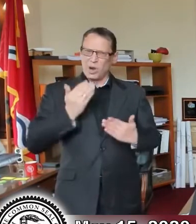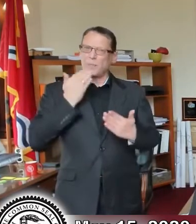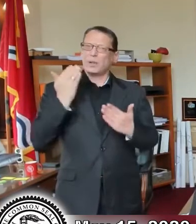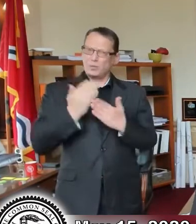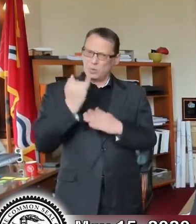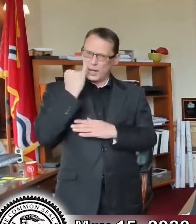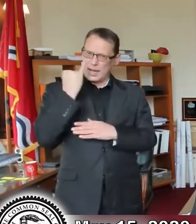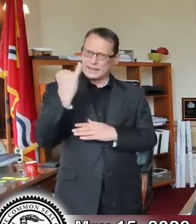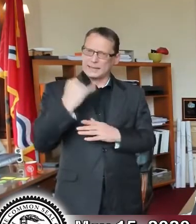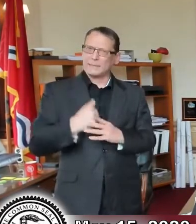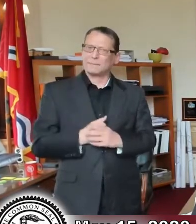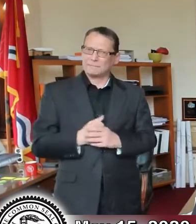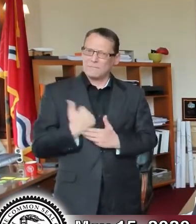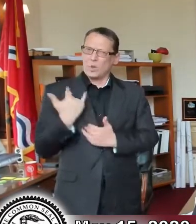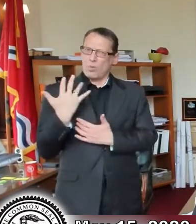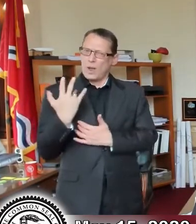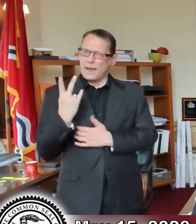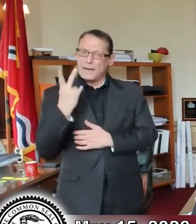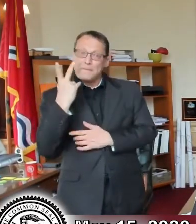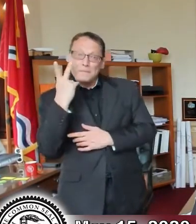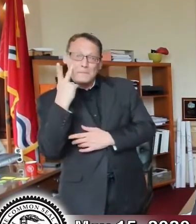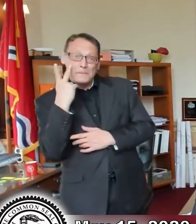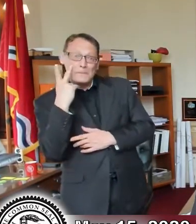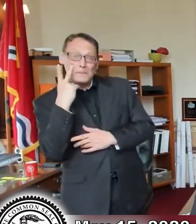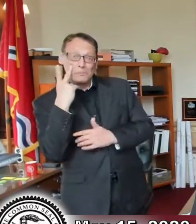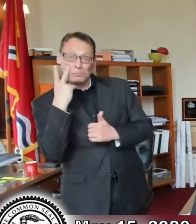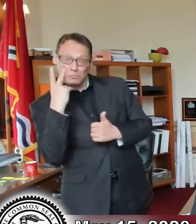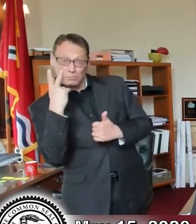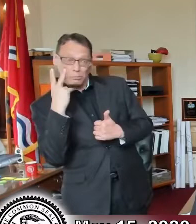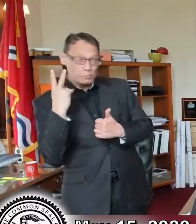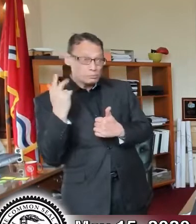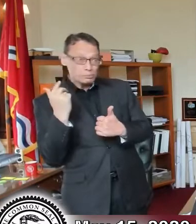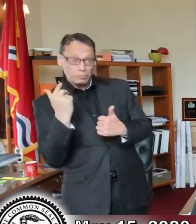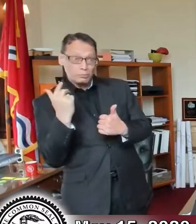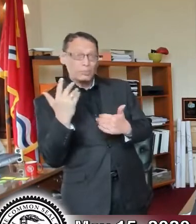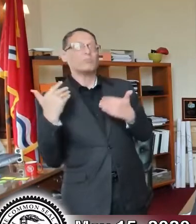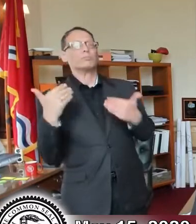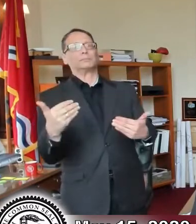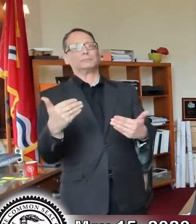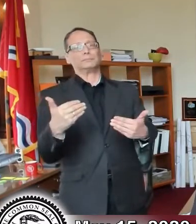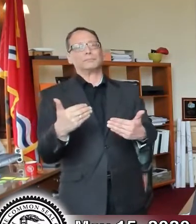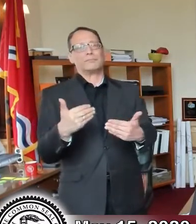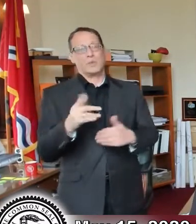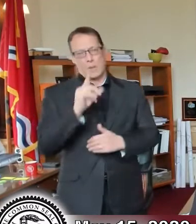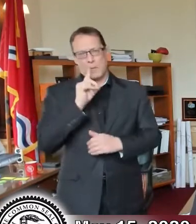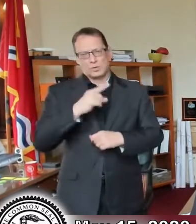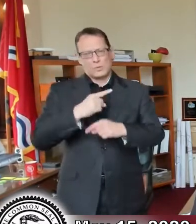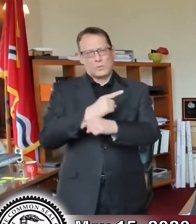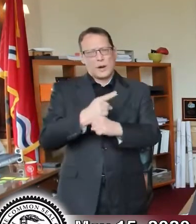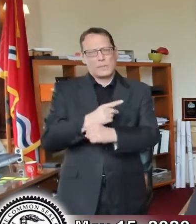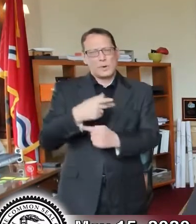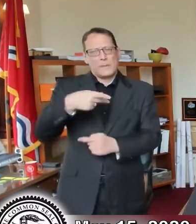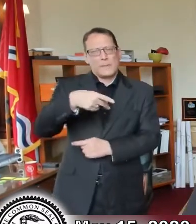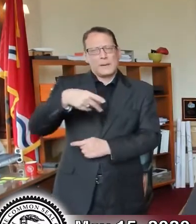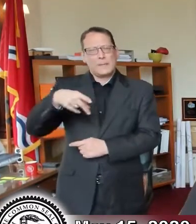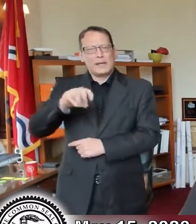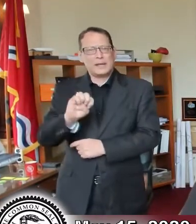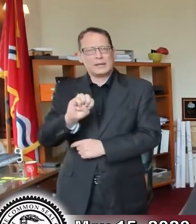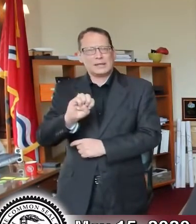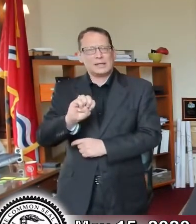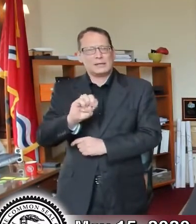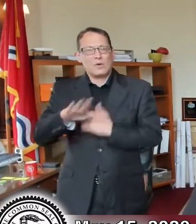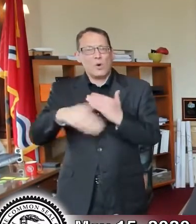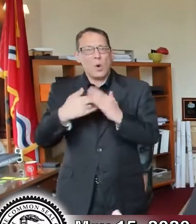idea. Take a little wait-and-see approach if you'd like. Make sure you have the right PPE. Make sure you're able to follow all